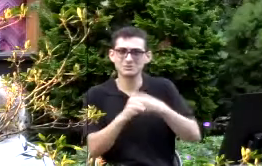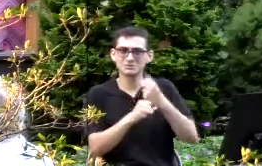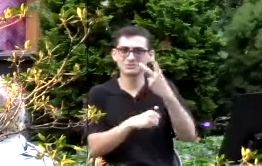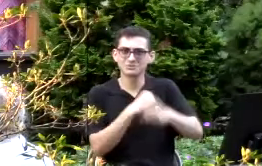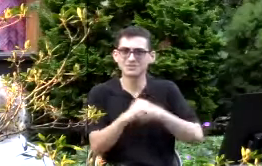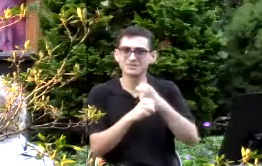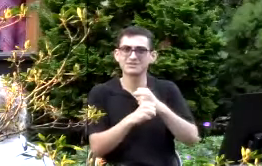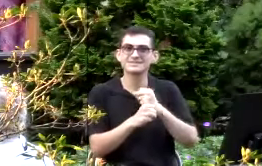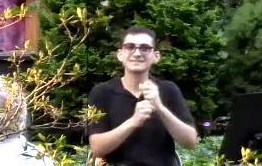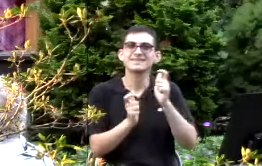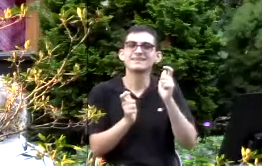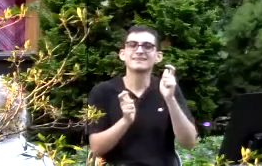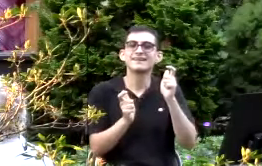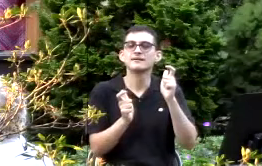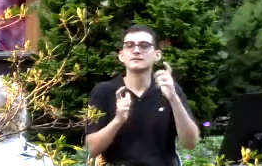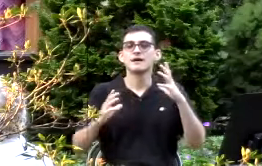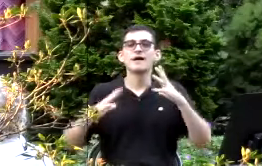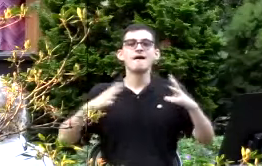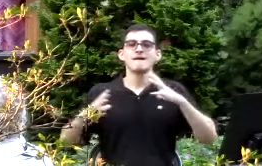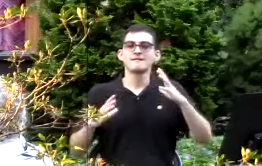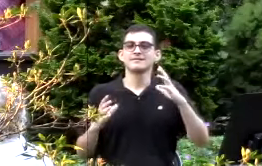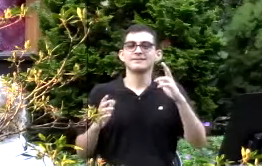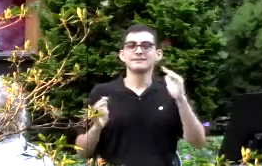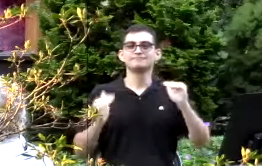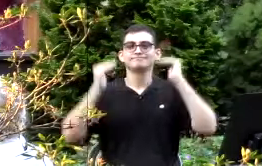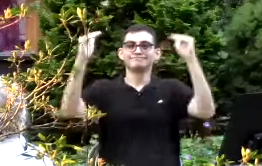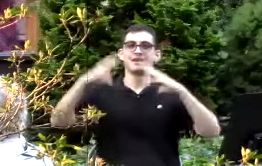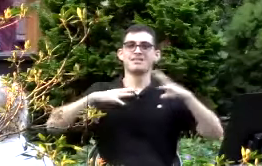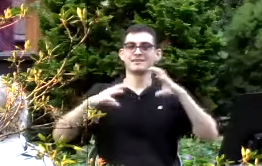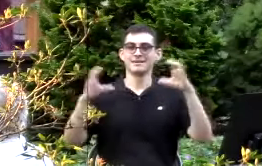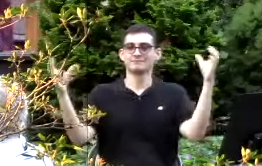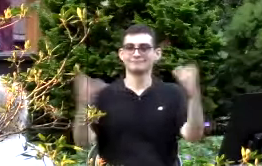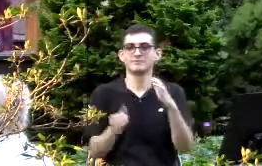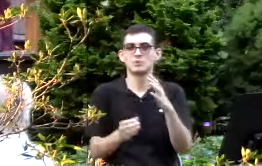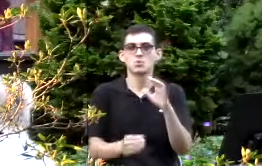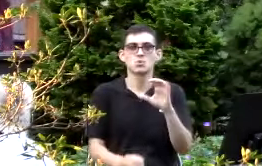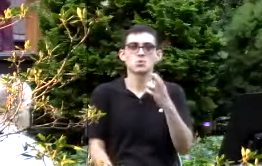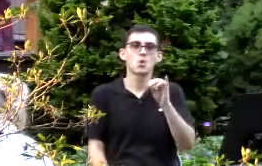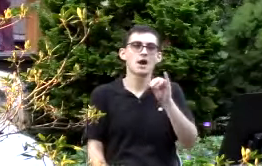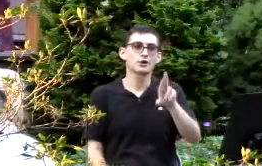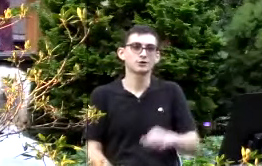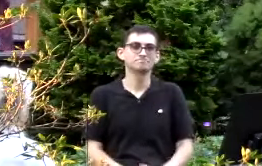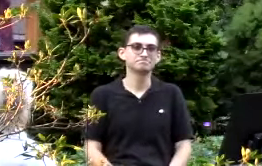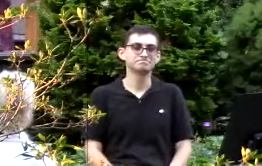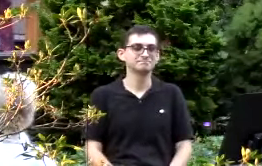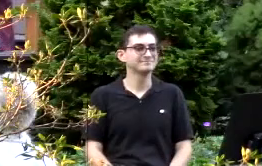The High Holiday Choir, very excited, on. Very excited. Any celebrations? Anybody have any good